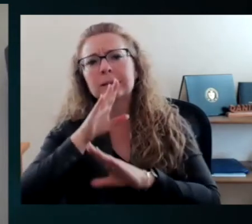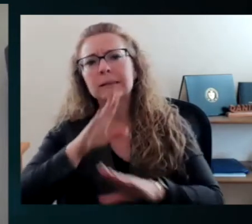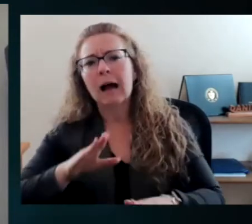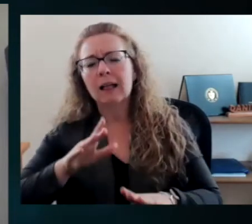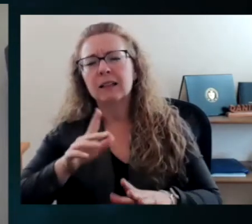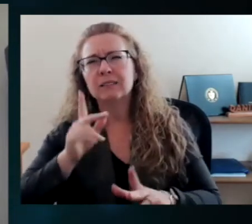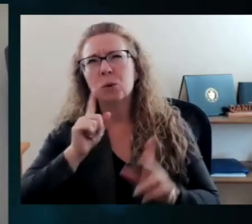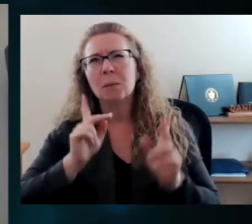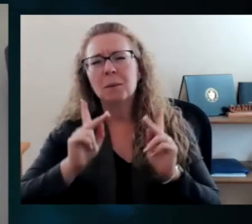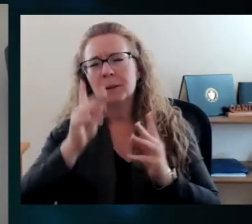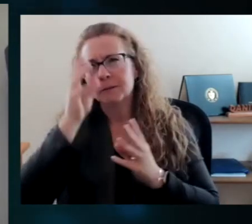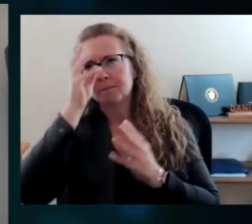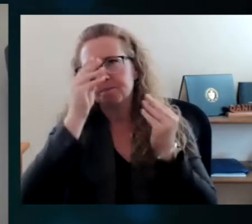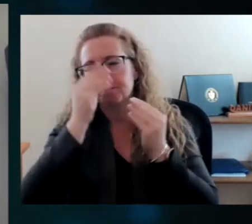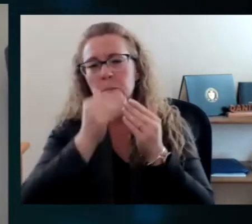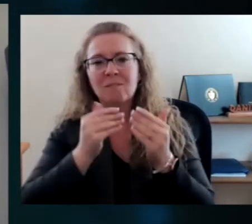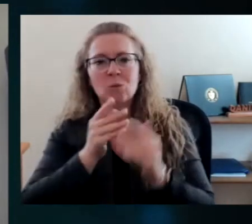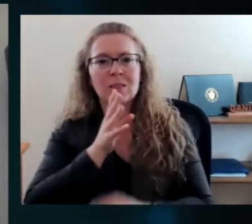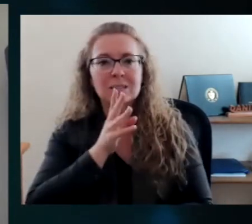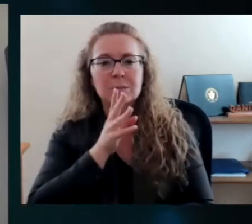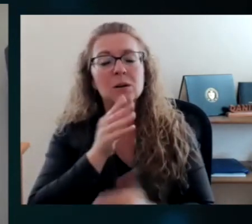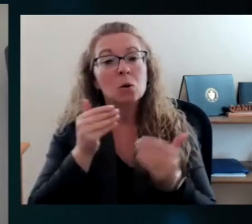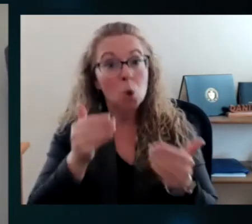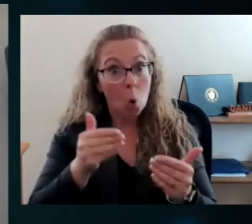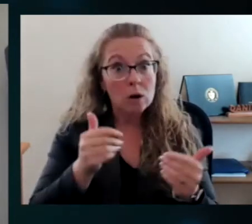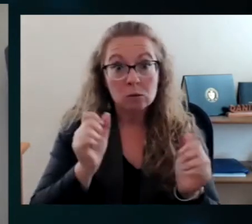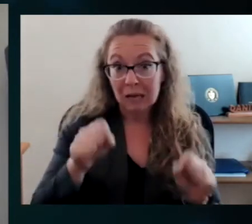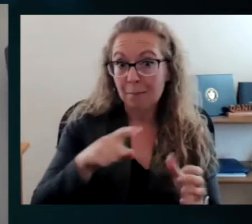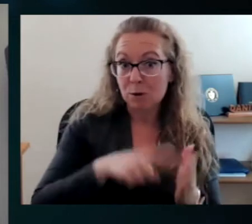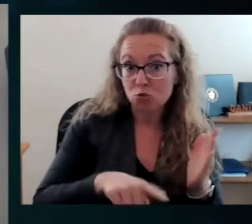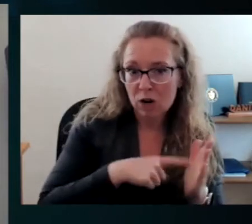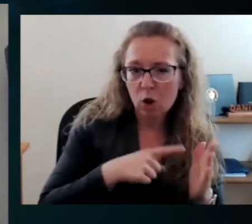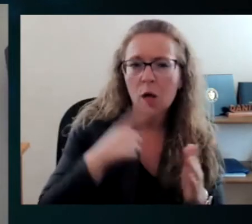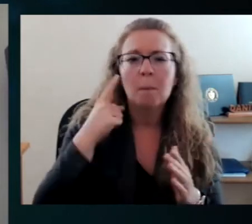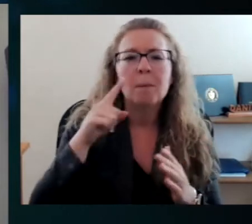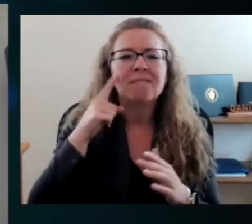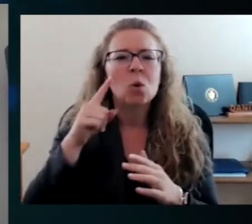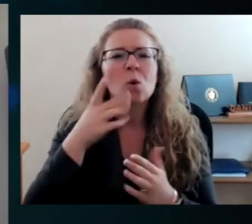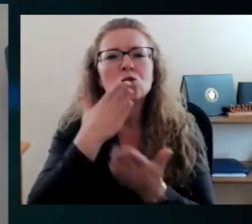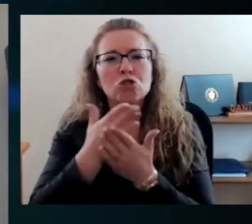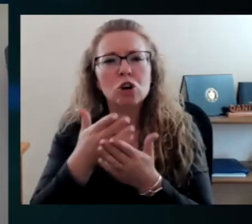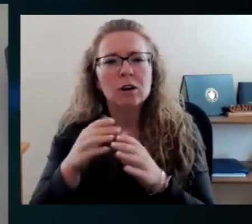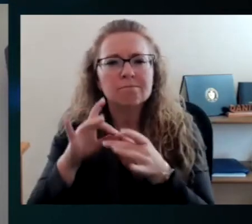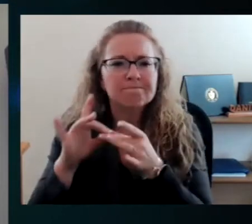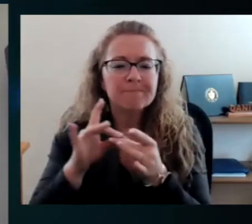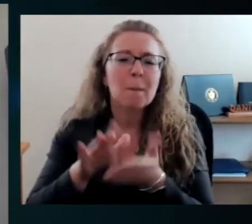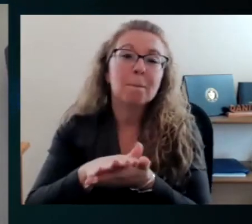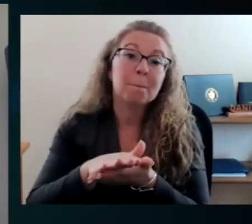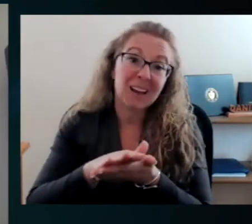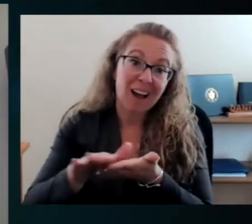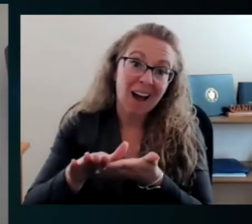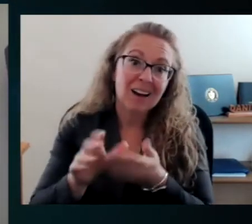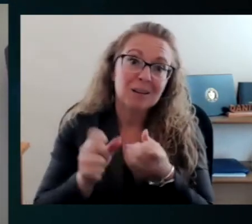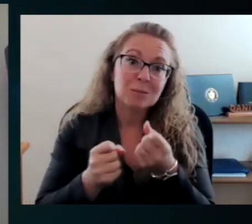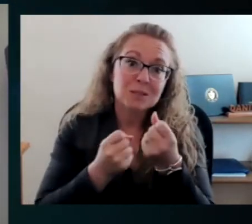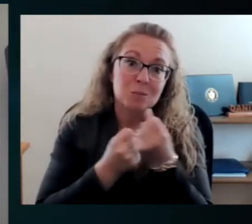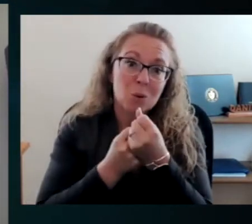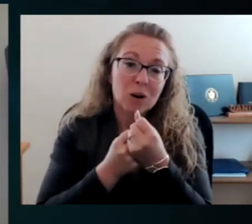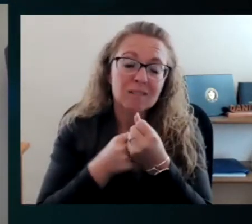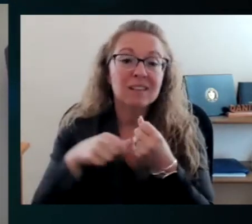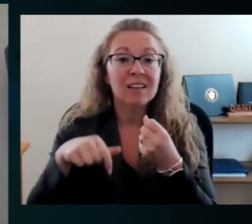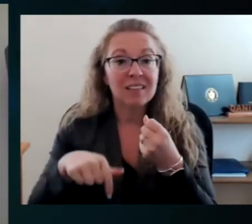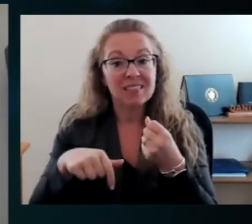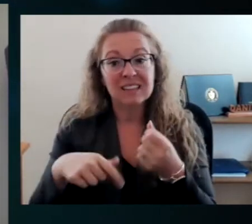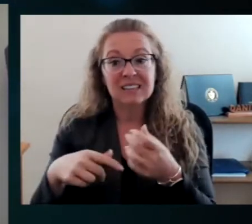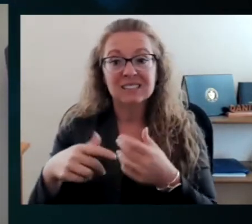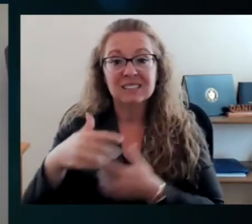be critical, but constructively so. Be kind, be supportive. These are complicated interactions